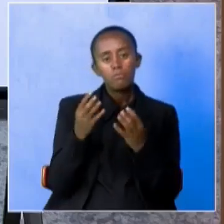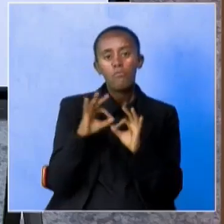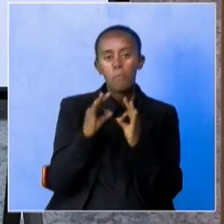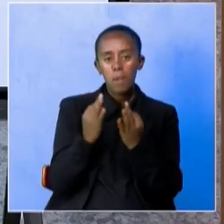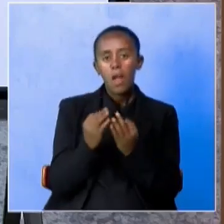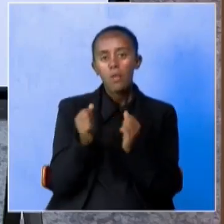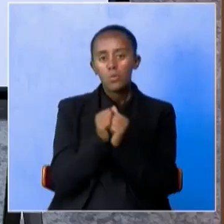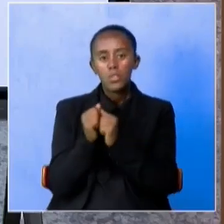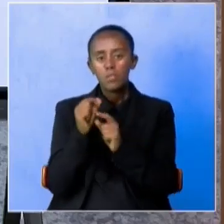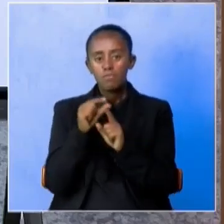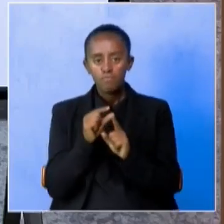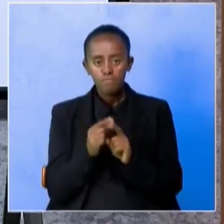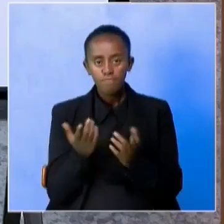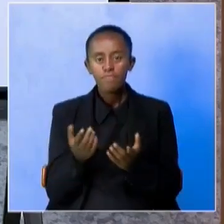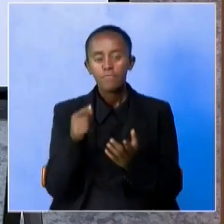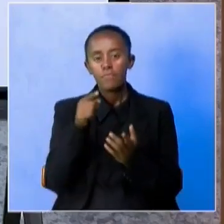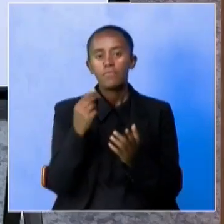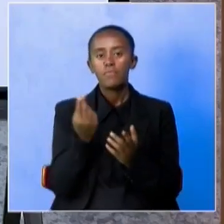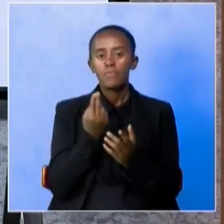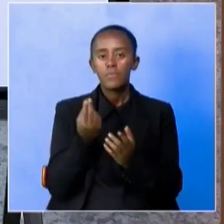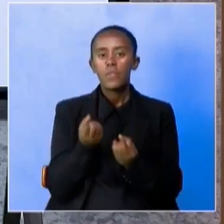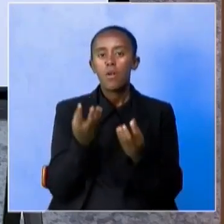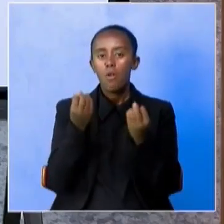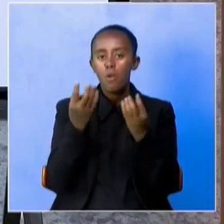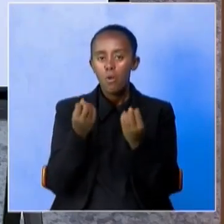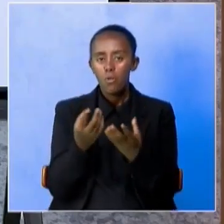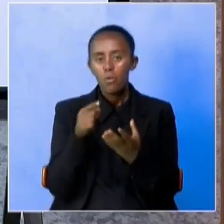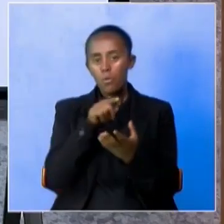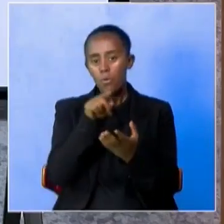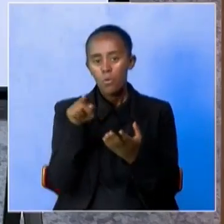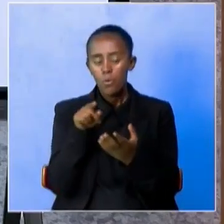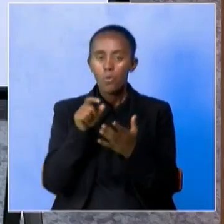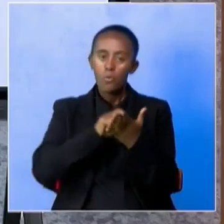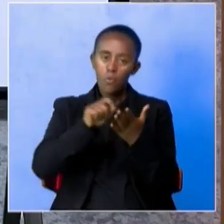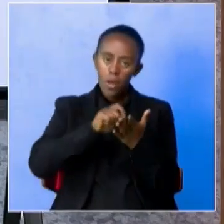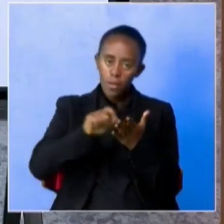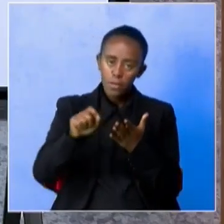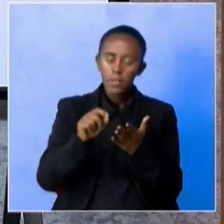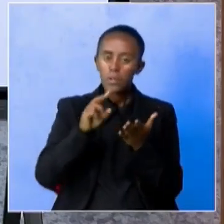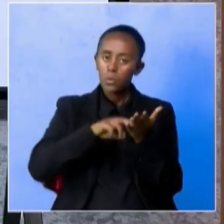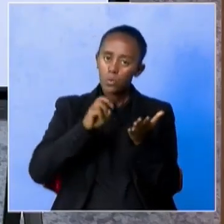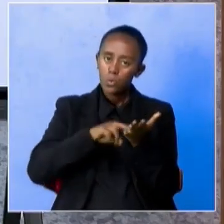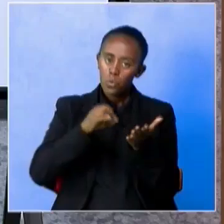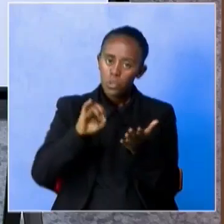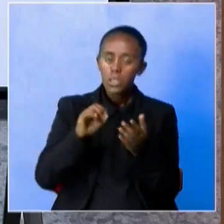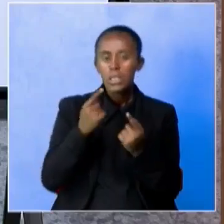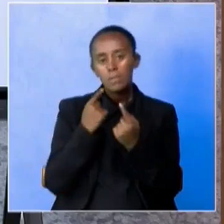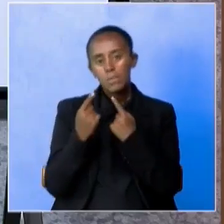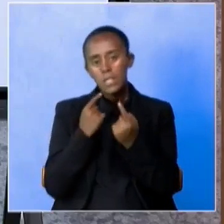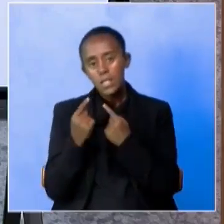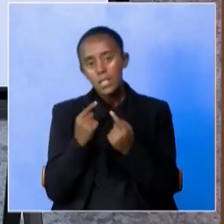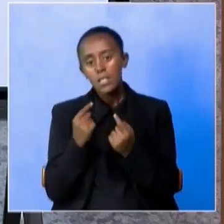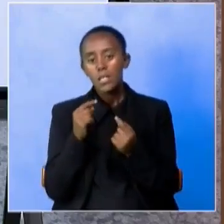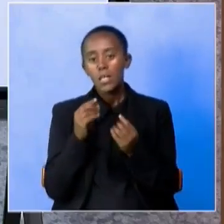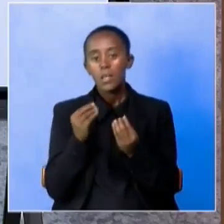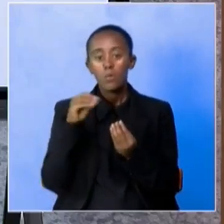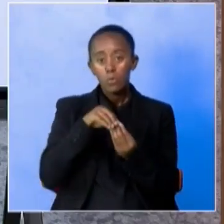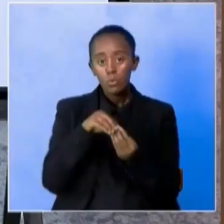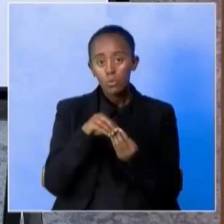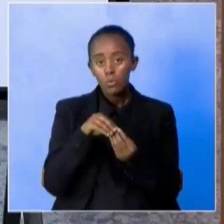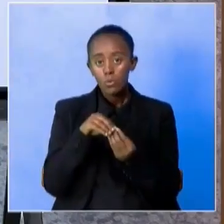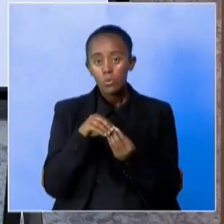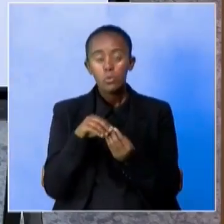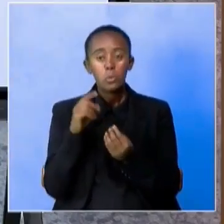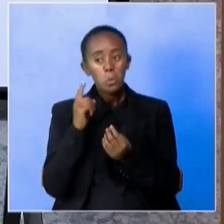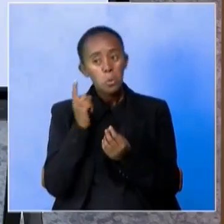them, and I'm sure you'll be using them a lot when you are writing, when you're reading, speaking, and also look for them